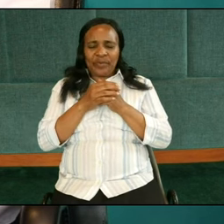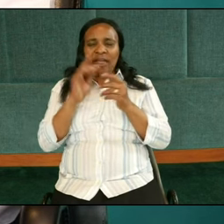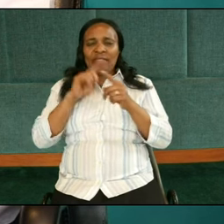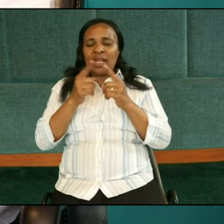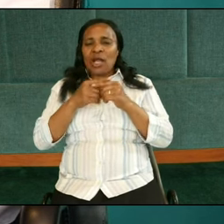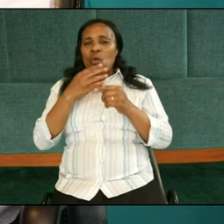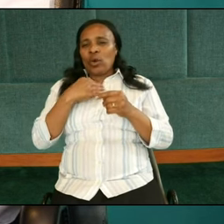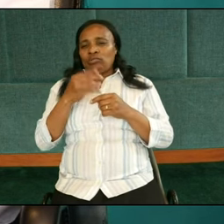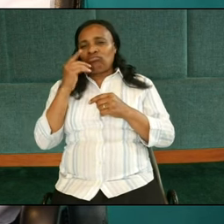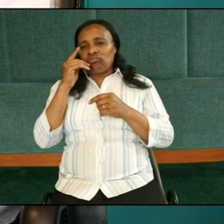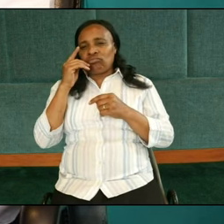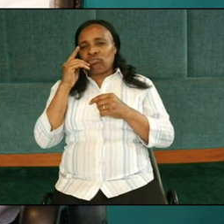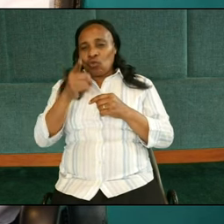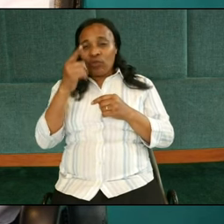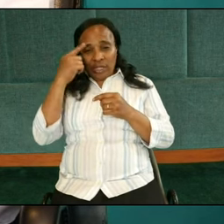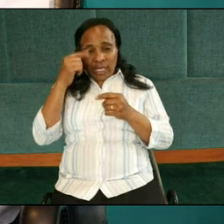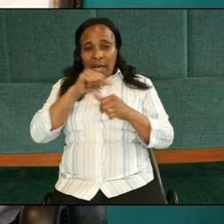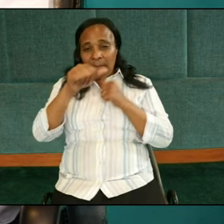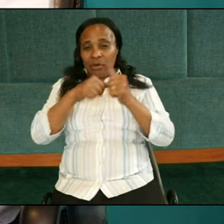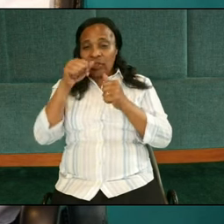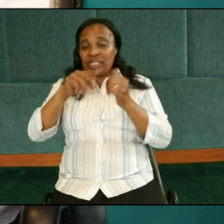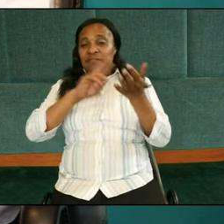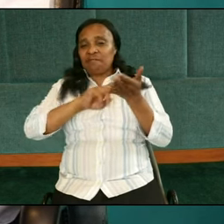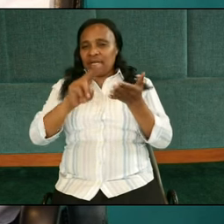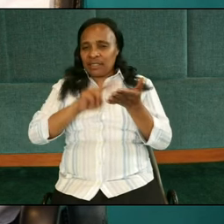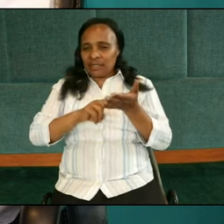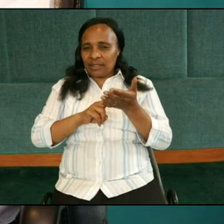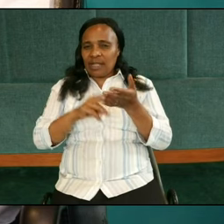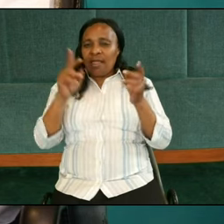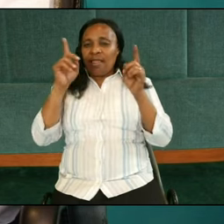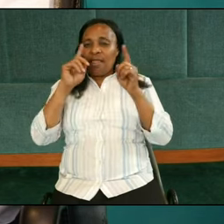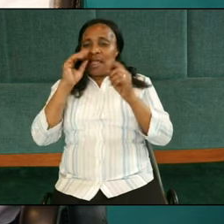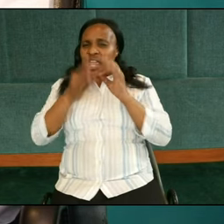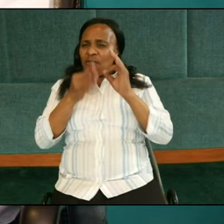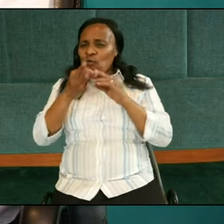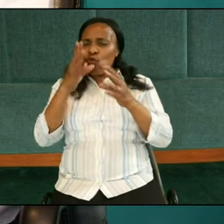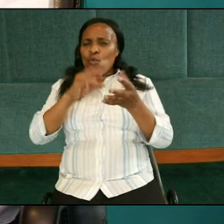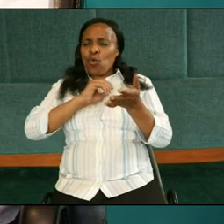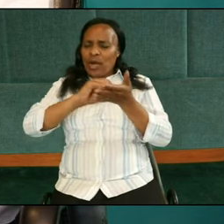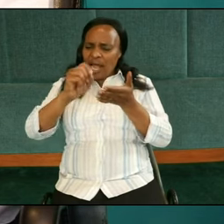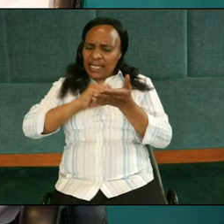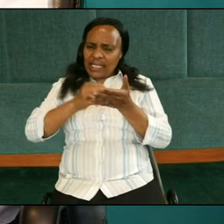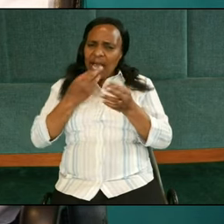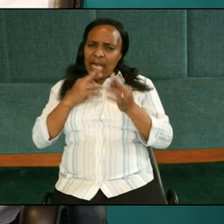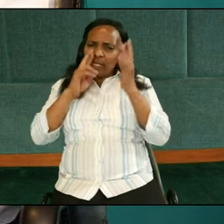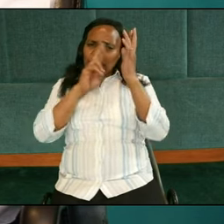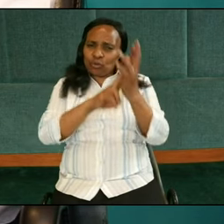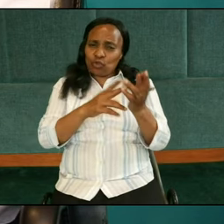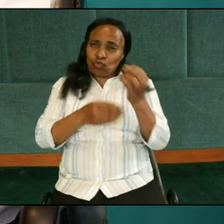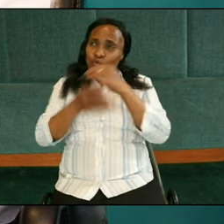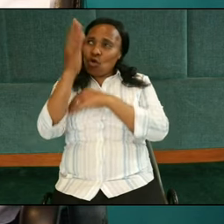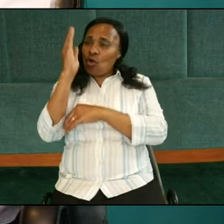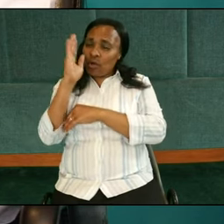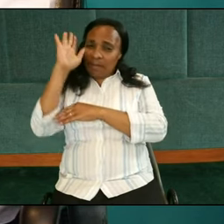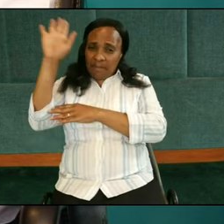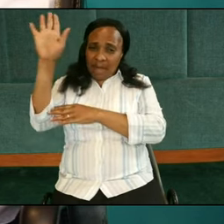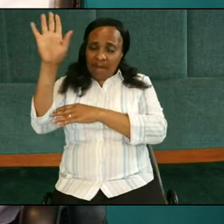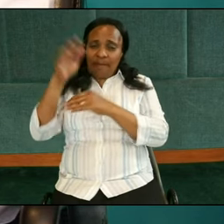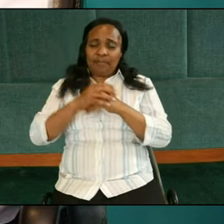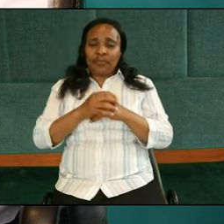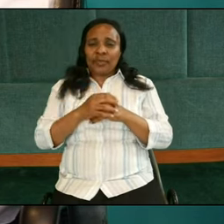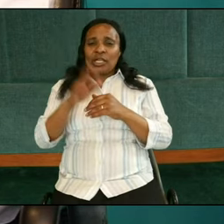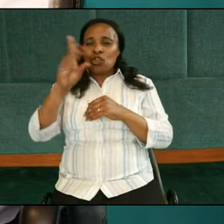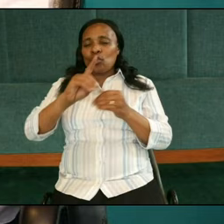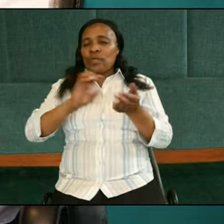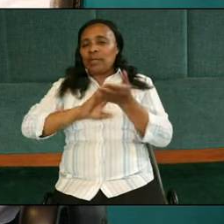then I want to just... Once you think about this, if you were going to write a response to God based on Deuteronomy